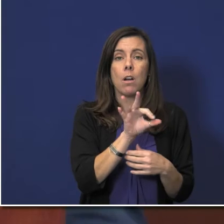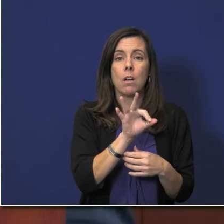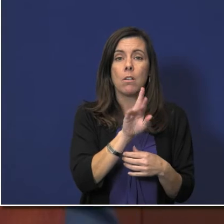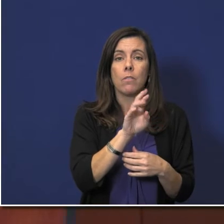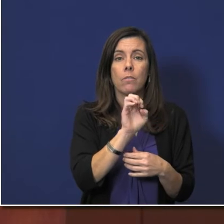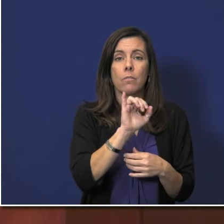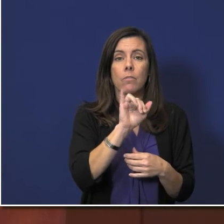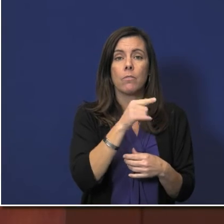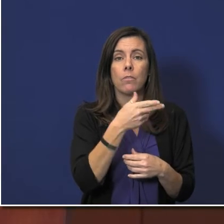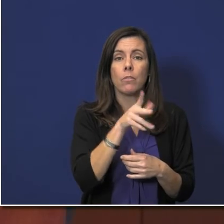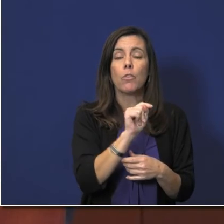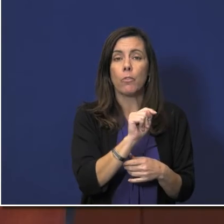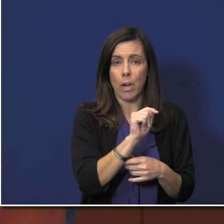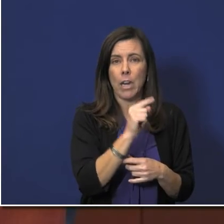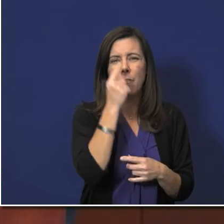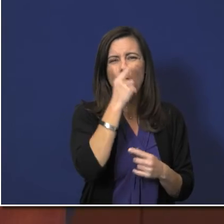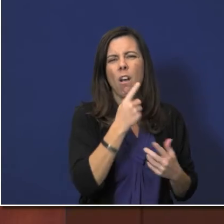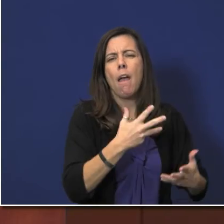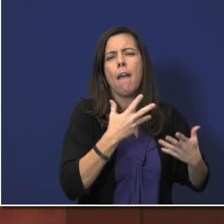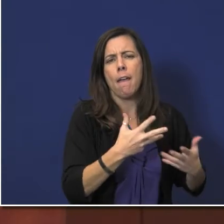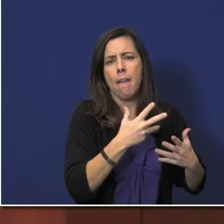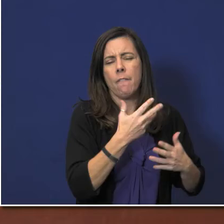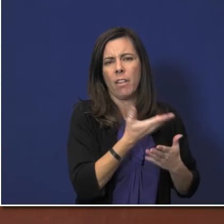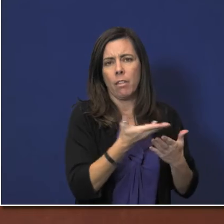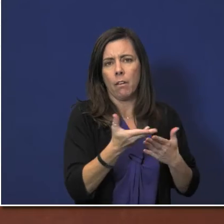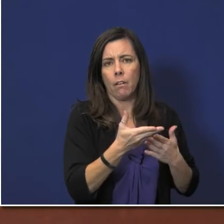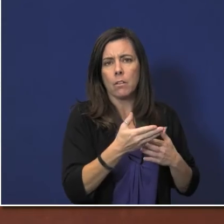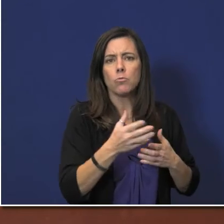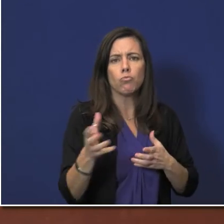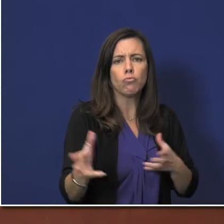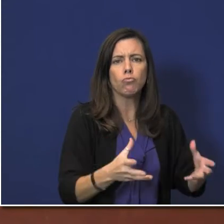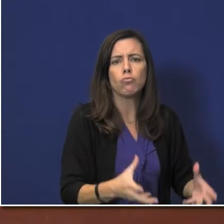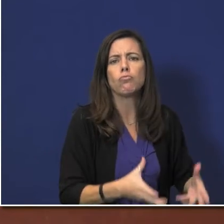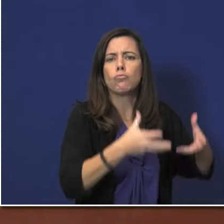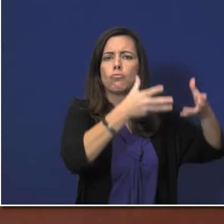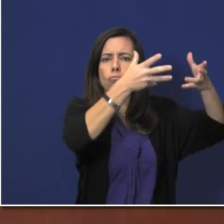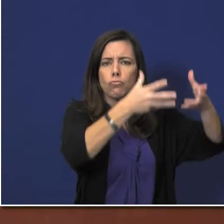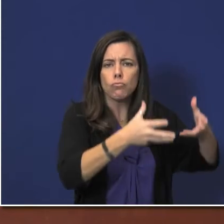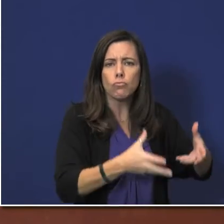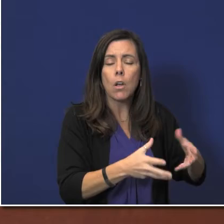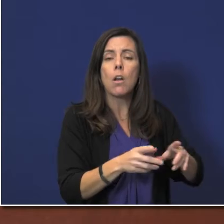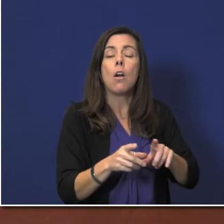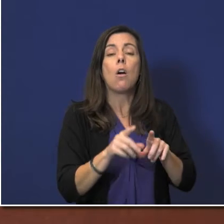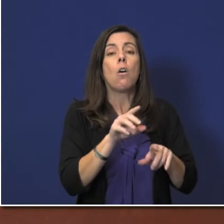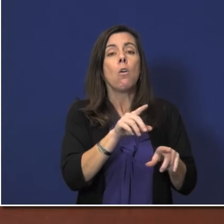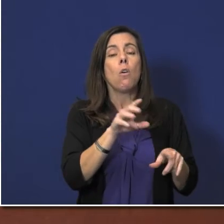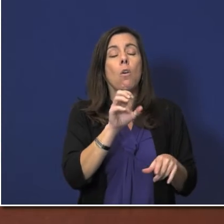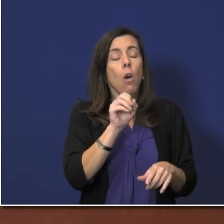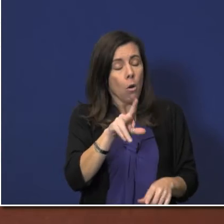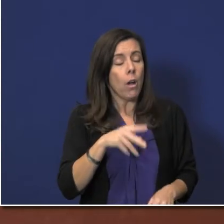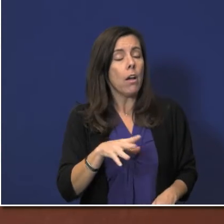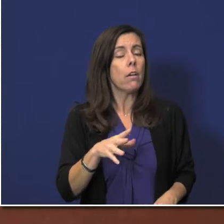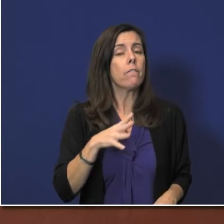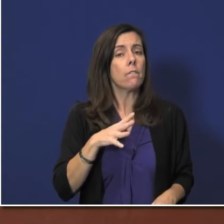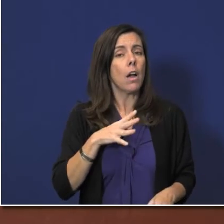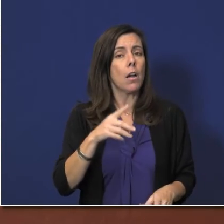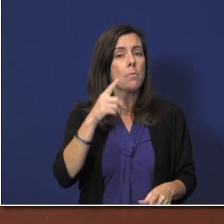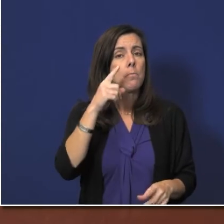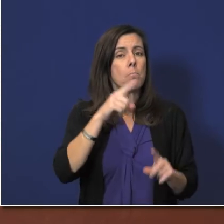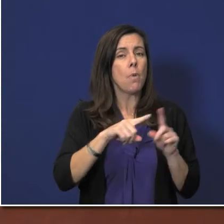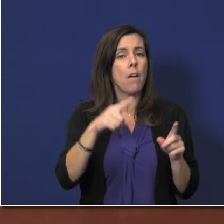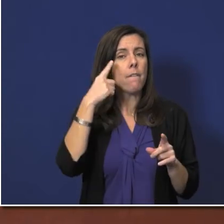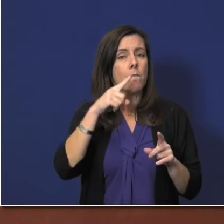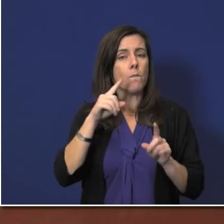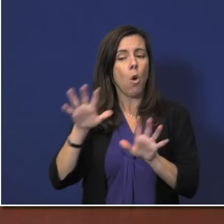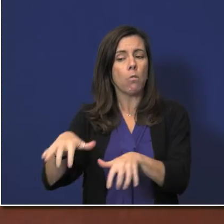will allow us for the heavy items coming in and out. Right. And then for the auditorium, how many